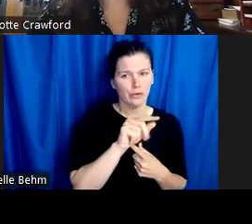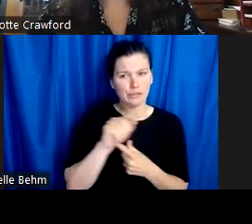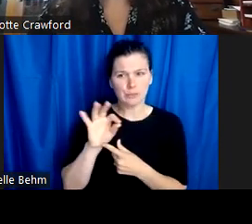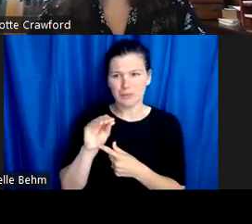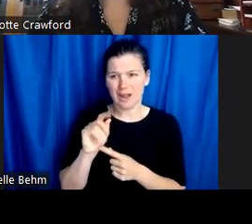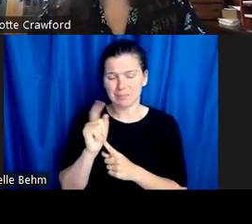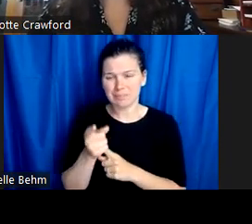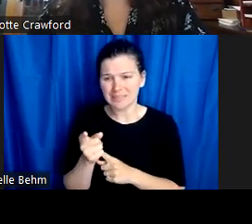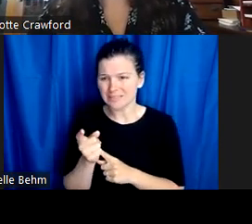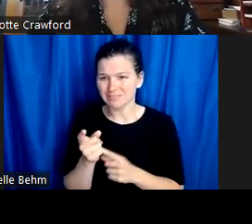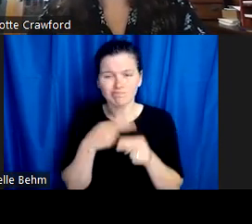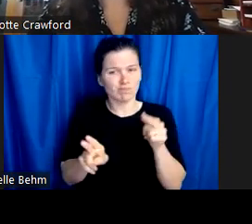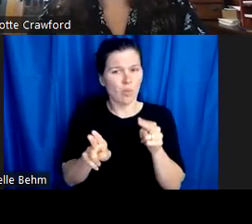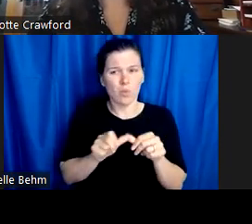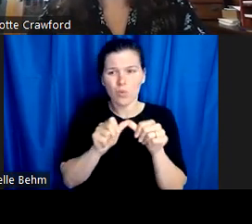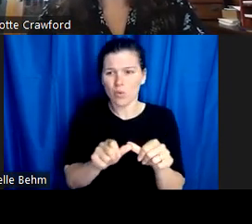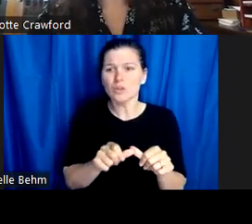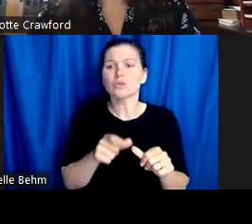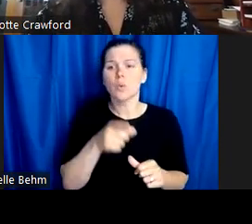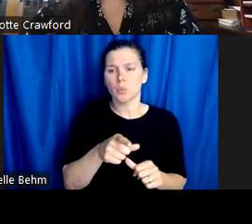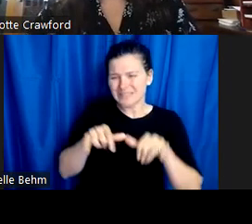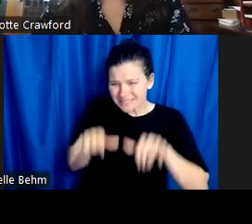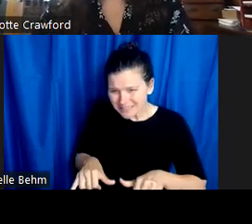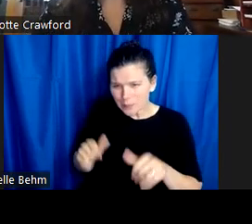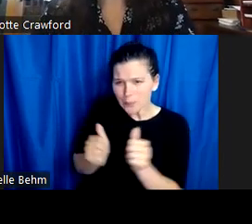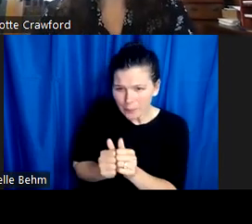comes. You want to make sure they don't overdose again.